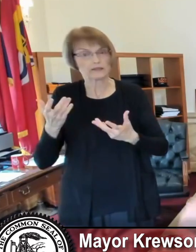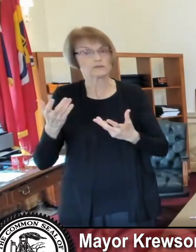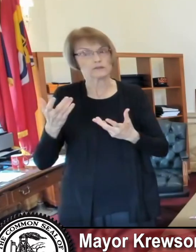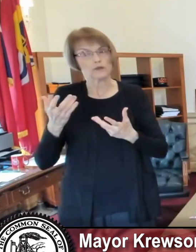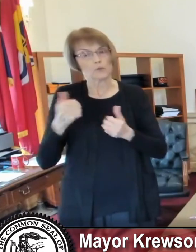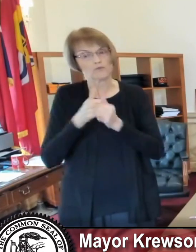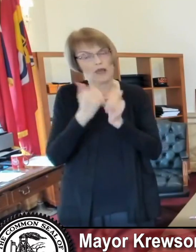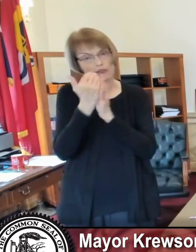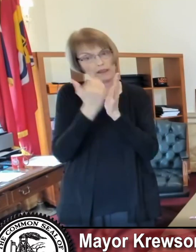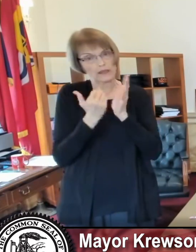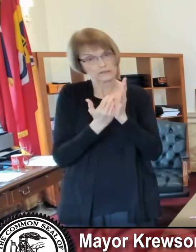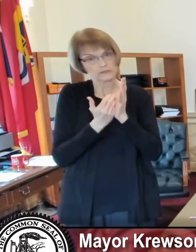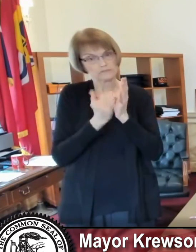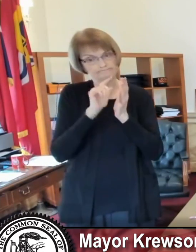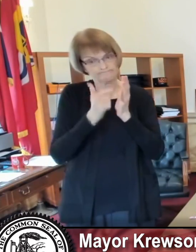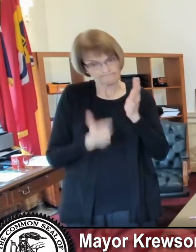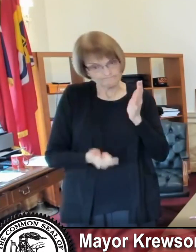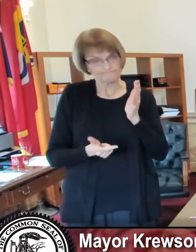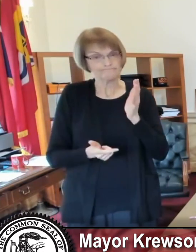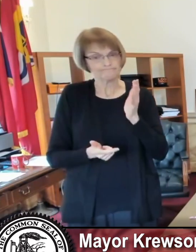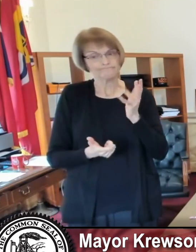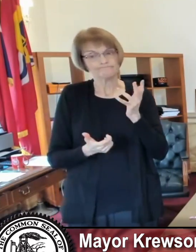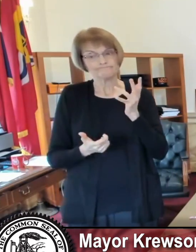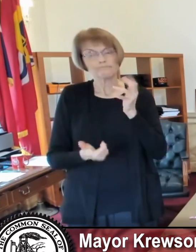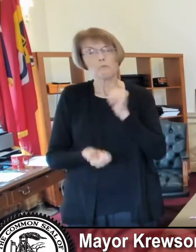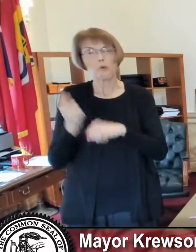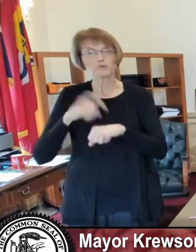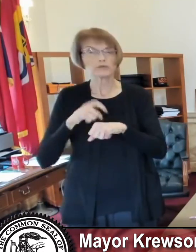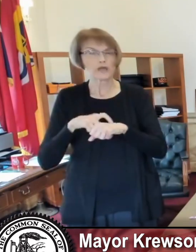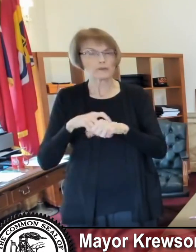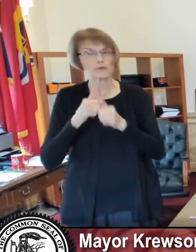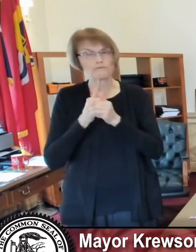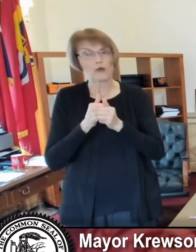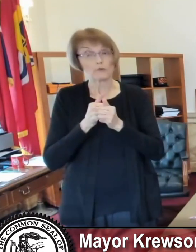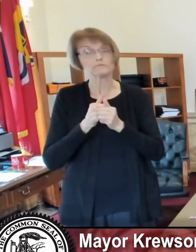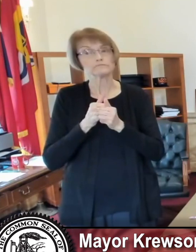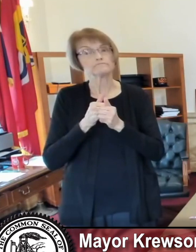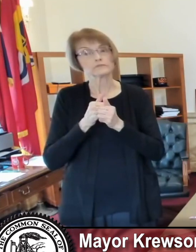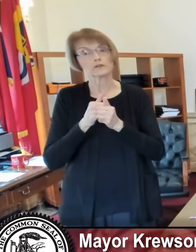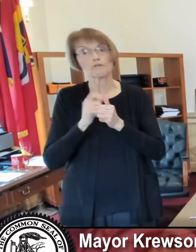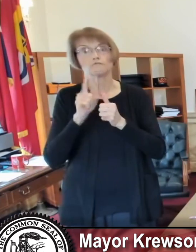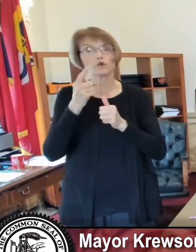trying to encourage everyone to get the vaccine at their first opportunity.